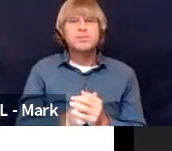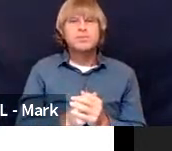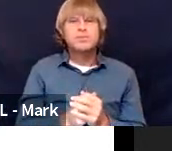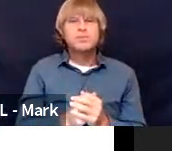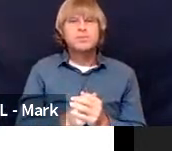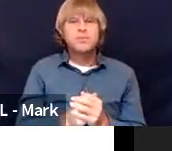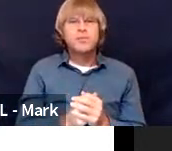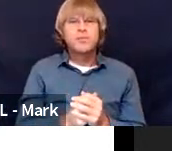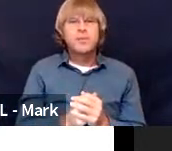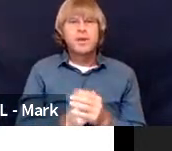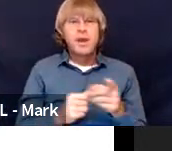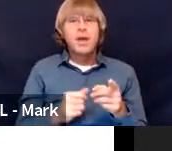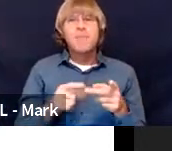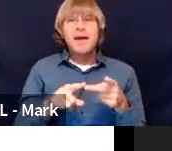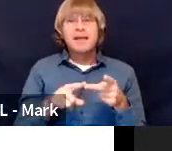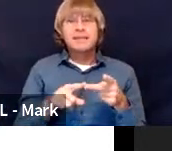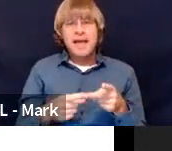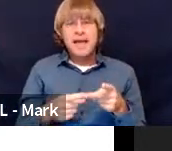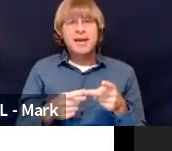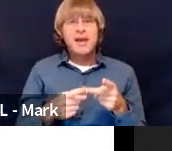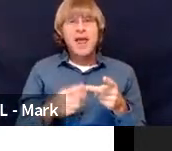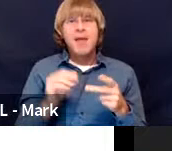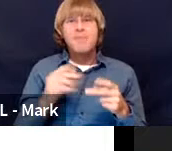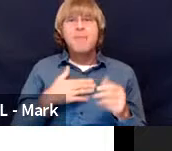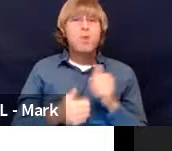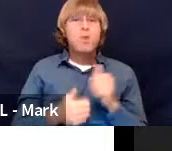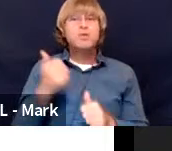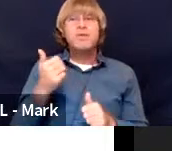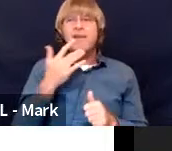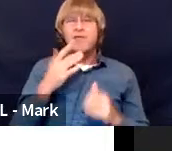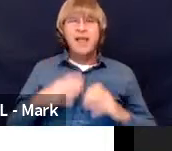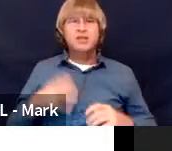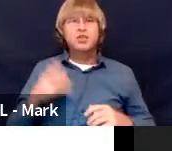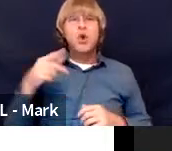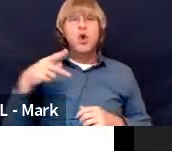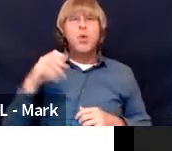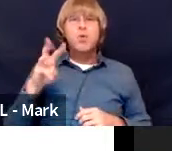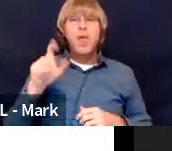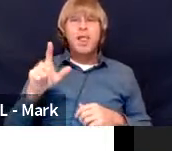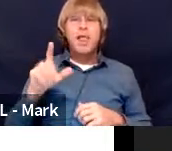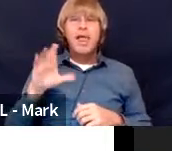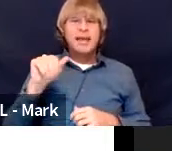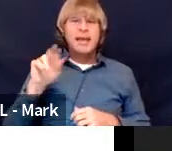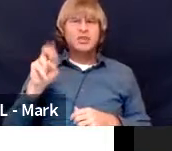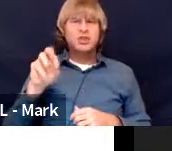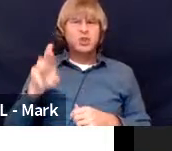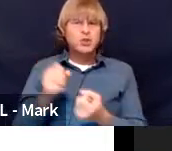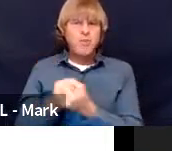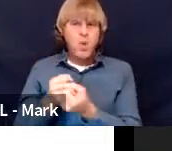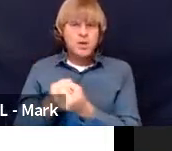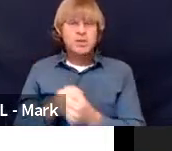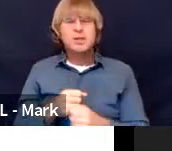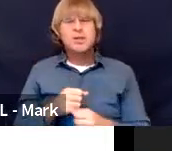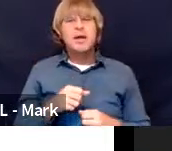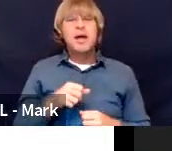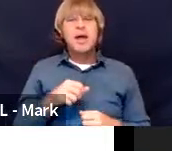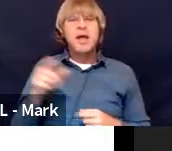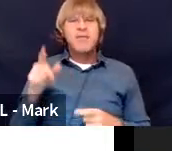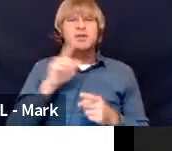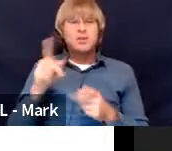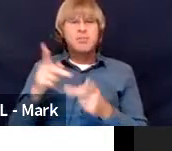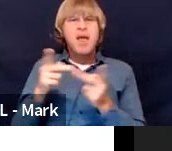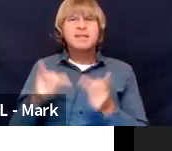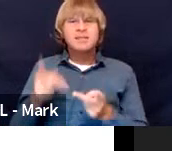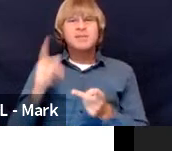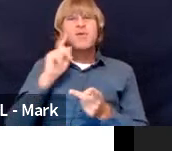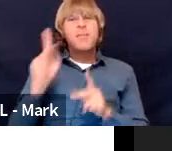So my second and one of my most favorite clients was Hopewell Cancer Support. They are a drop-in center for